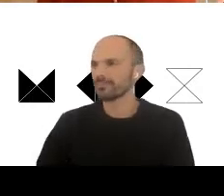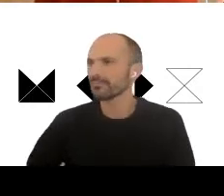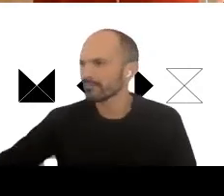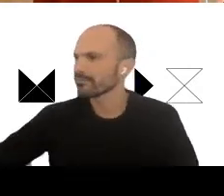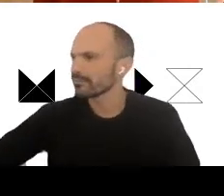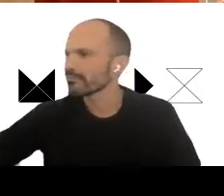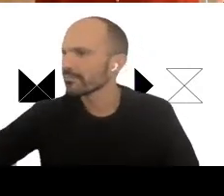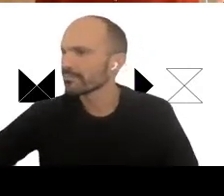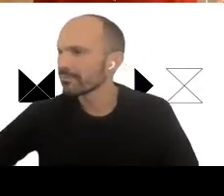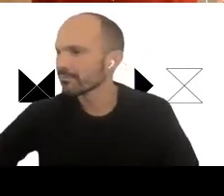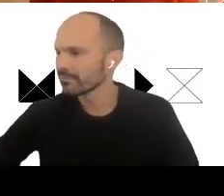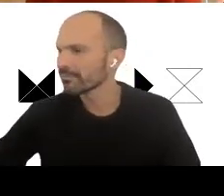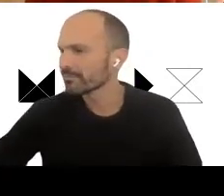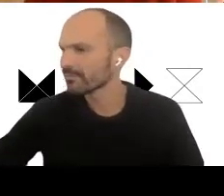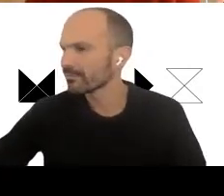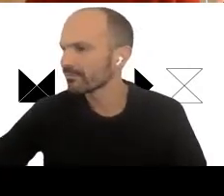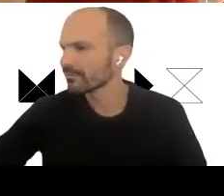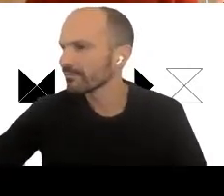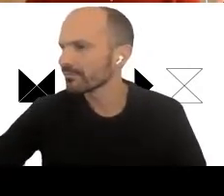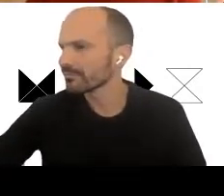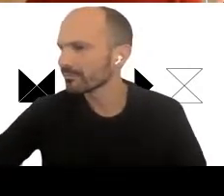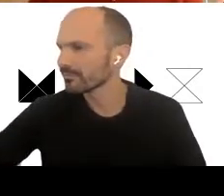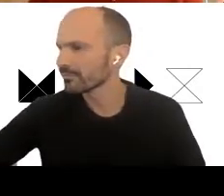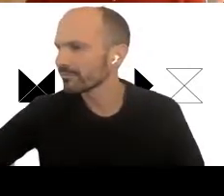force, the same,